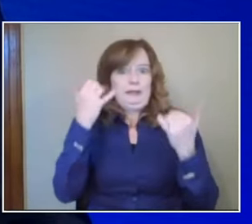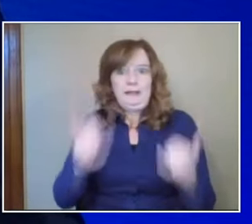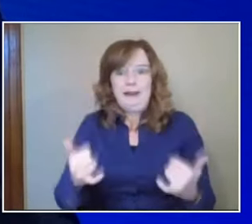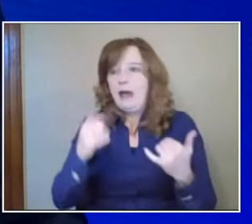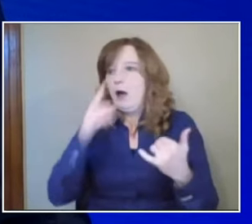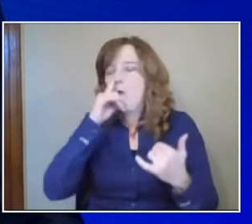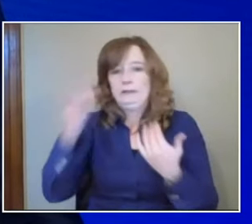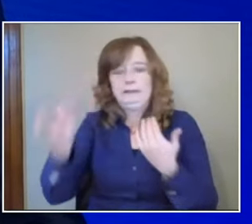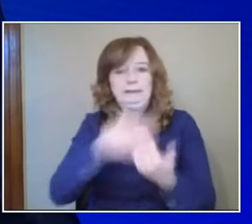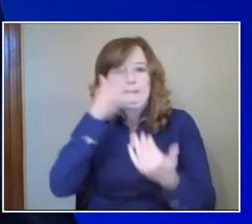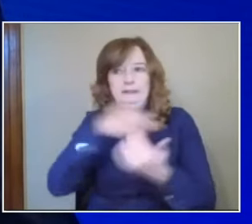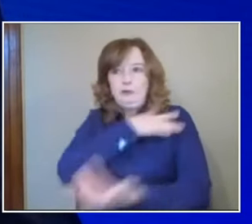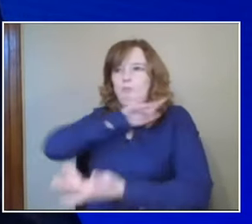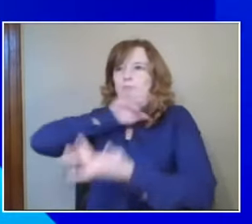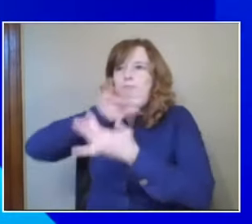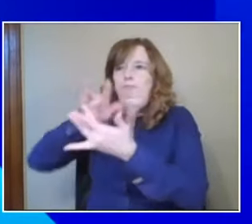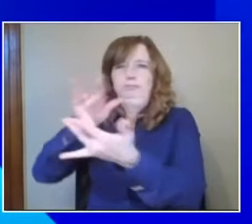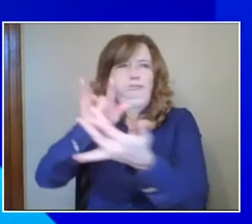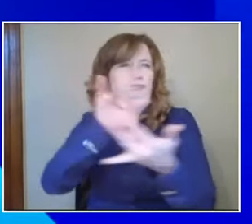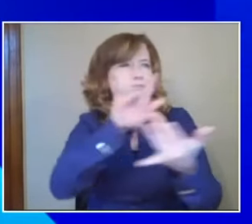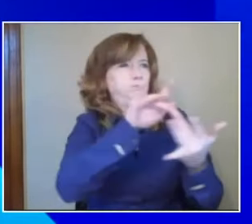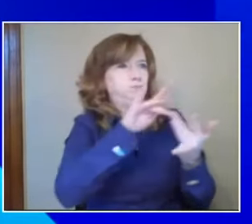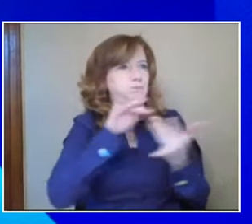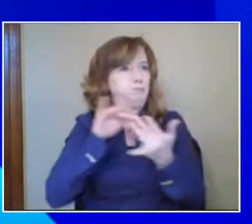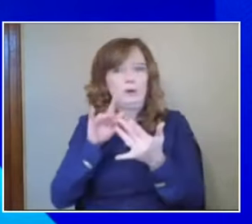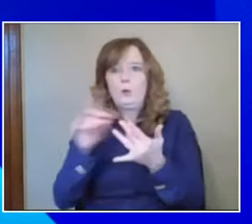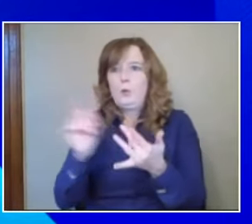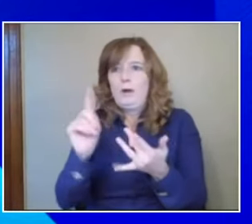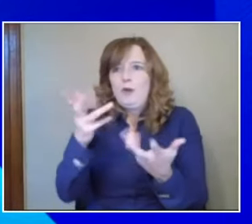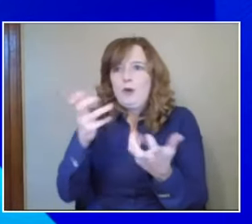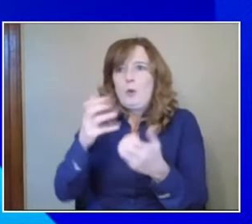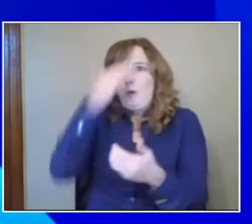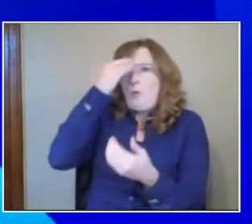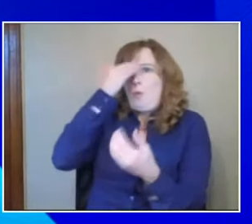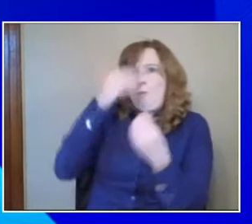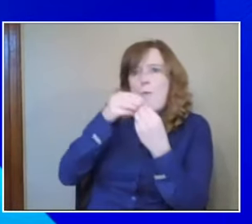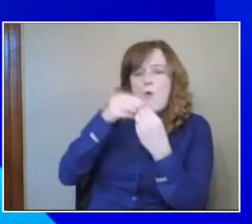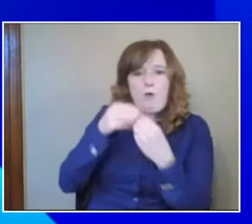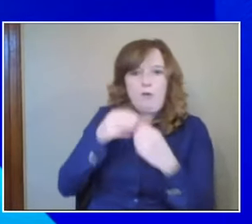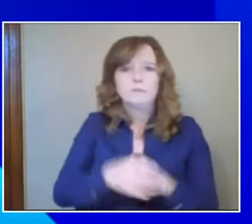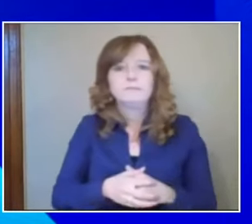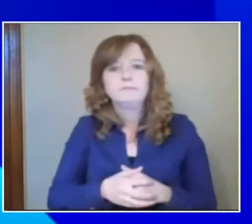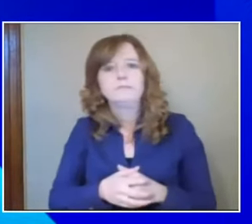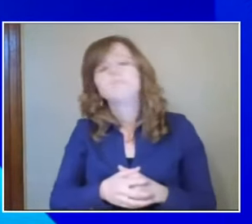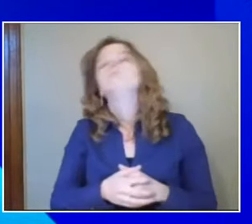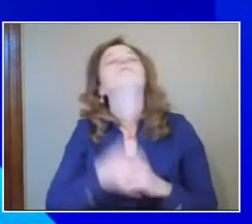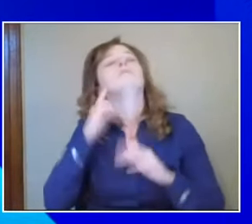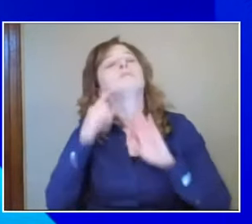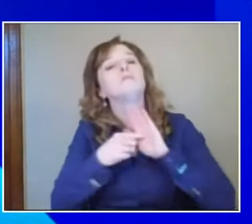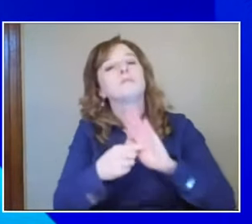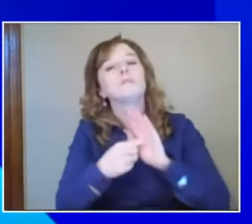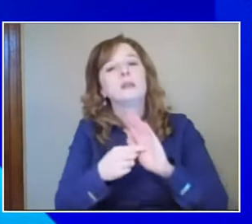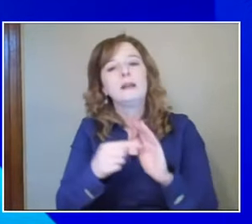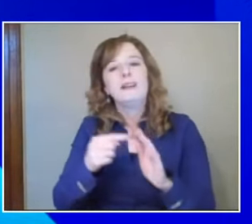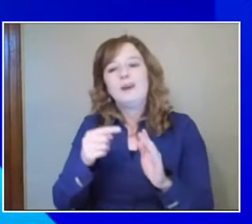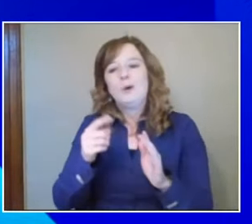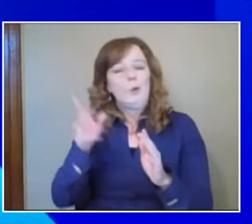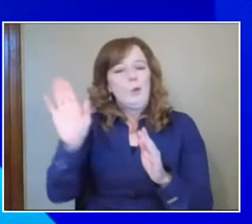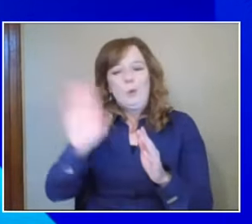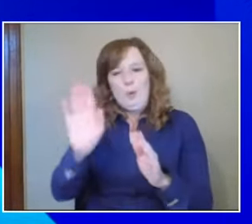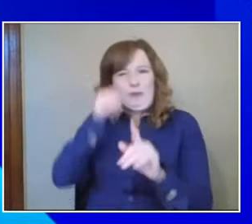of what you want to know more about. Pick out 10 people who are the leading voices in the things you want to